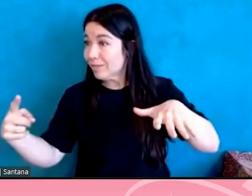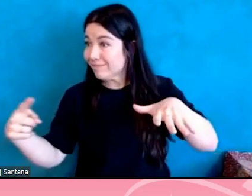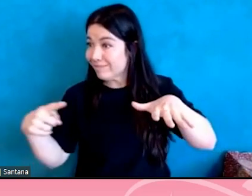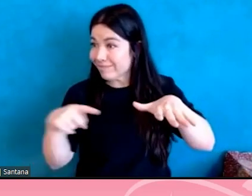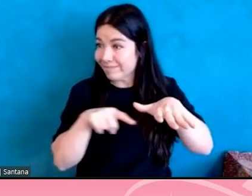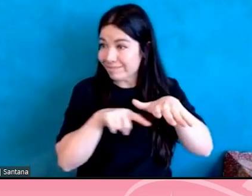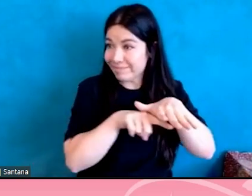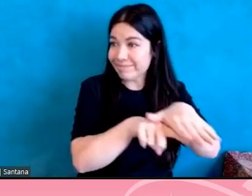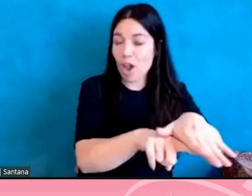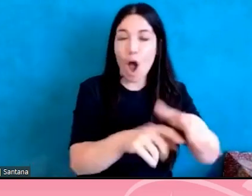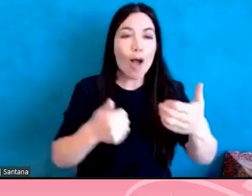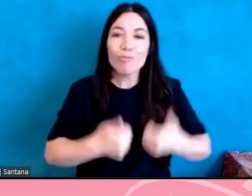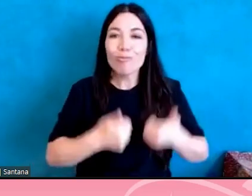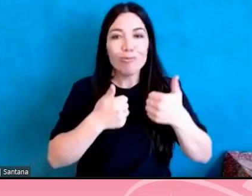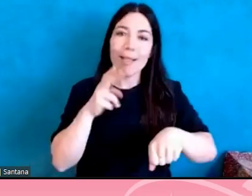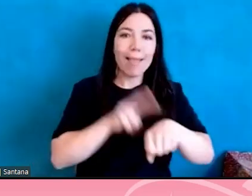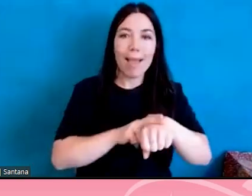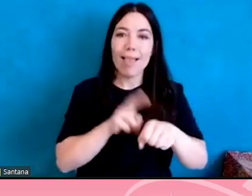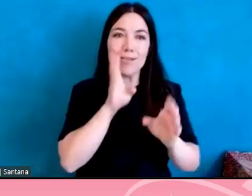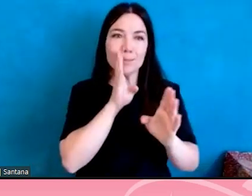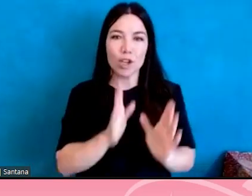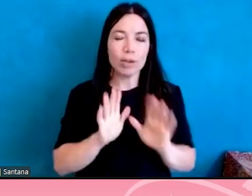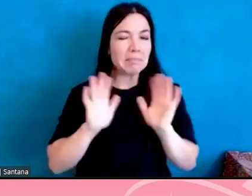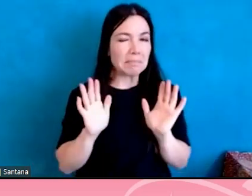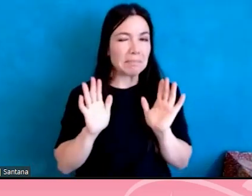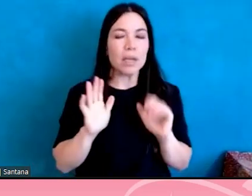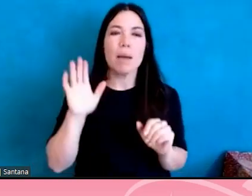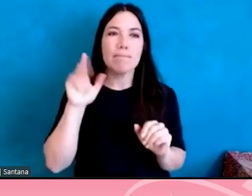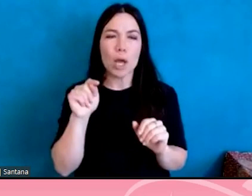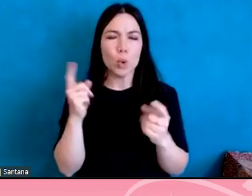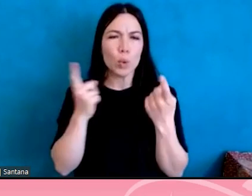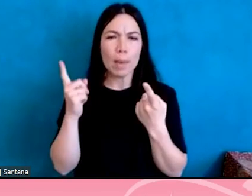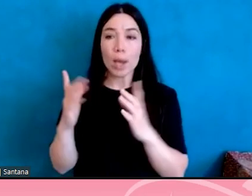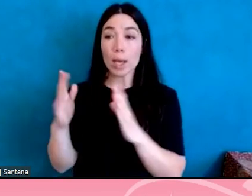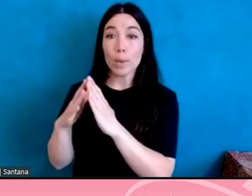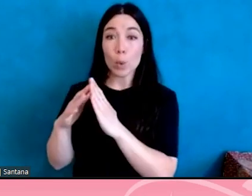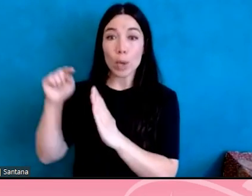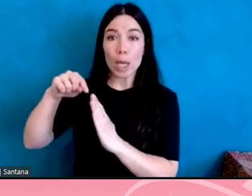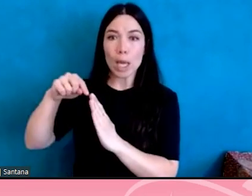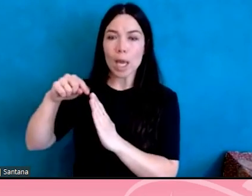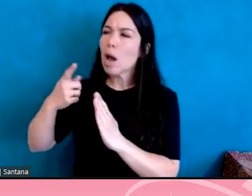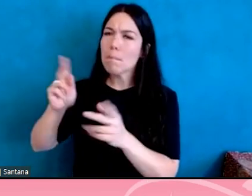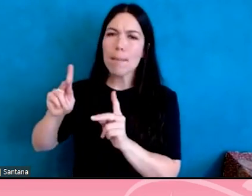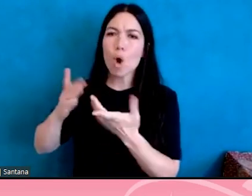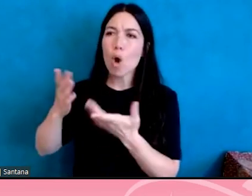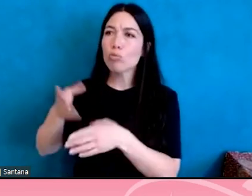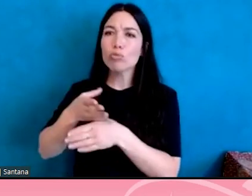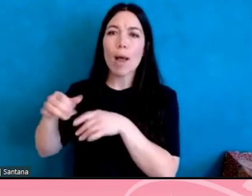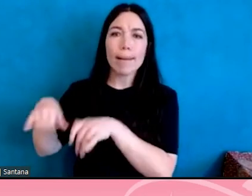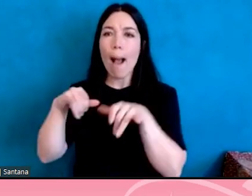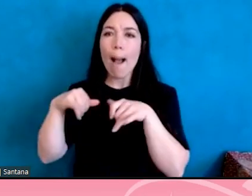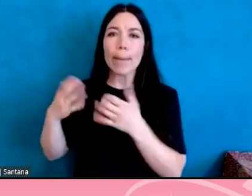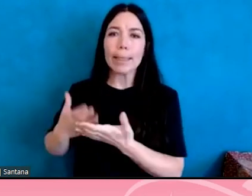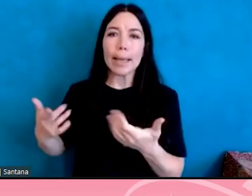speaker. But if we think about community as a group of people who share common interests, characteristics, perhaps geographic